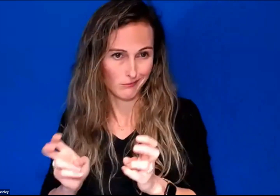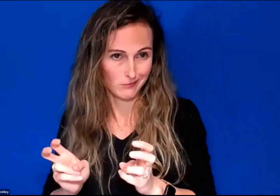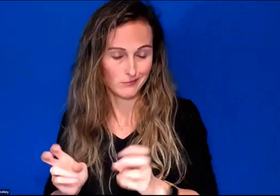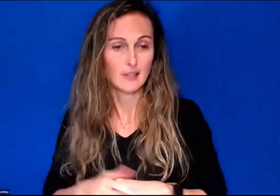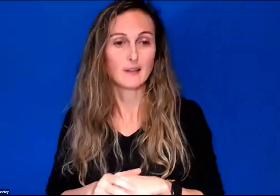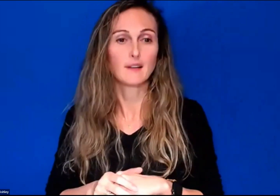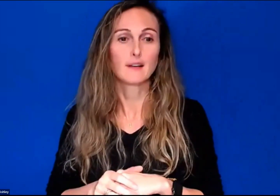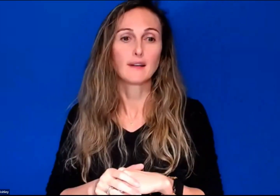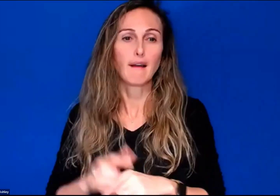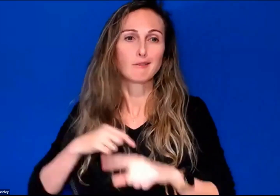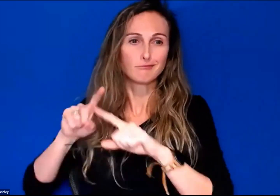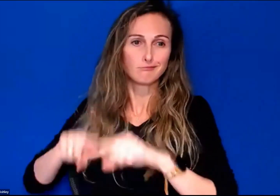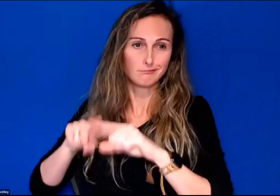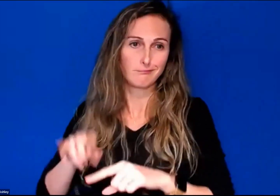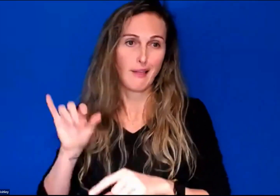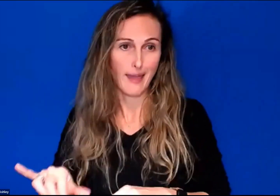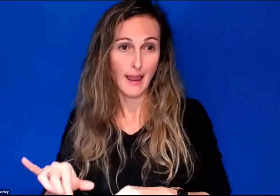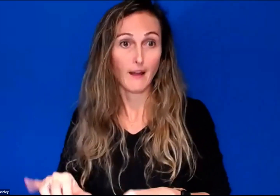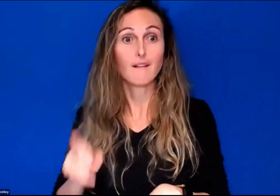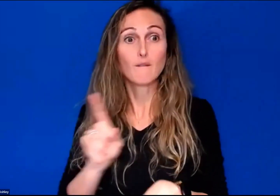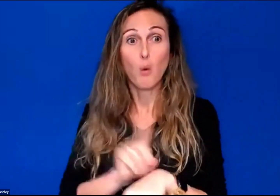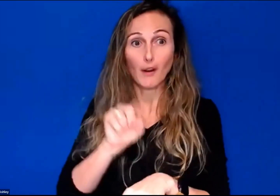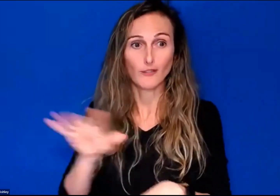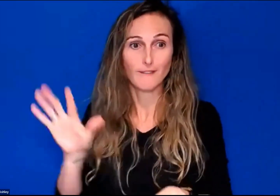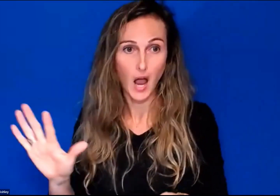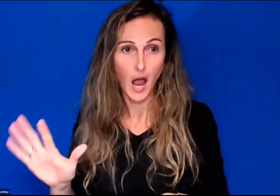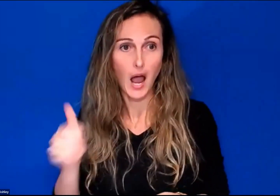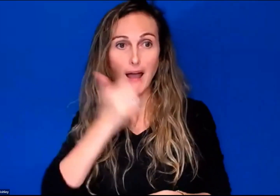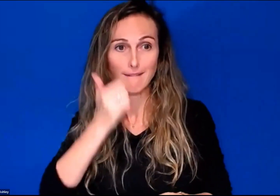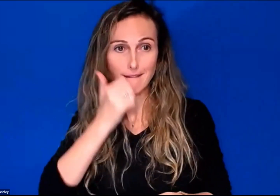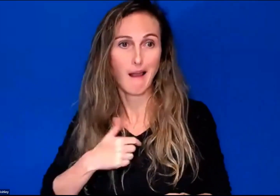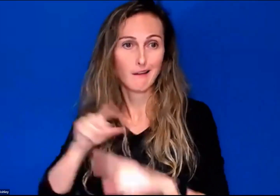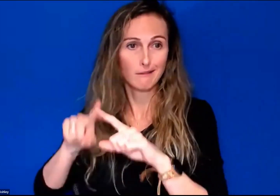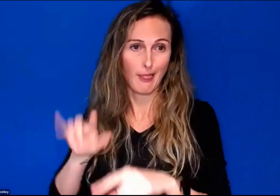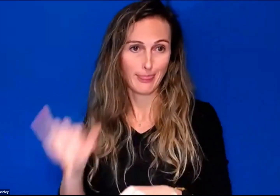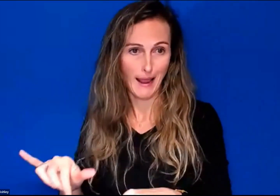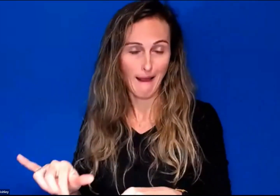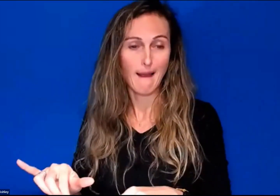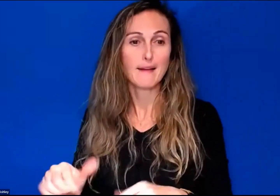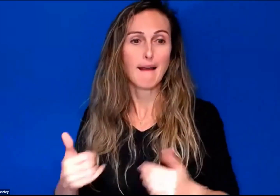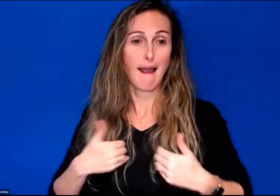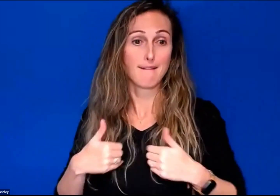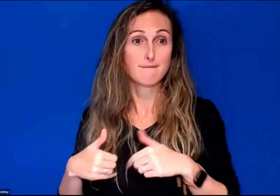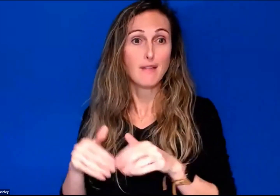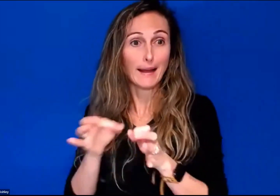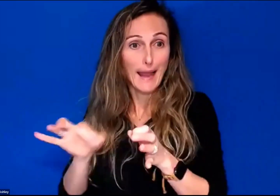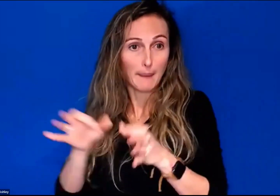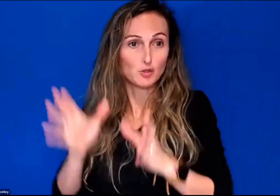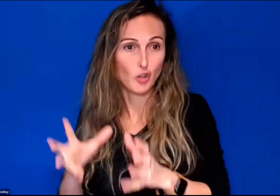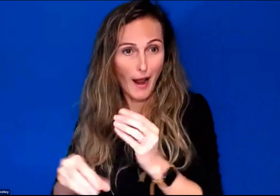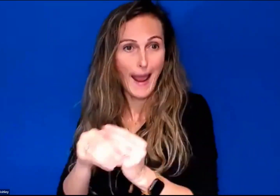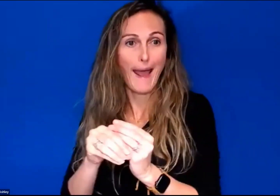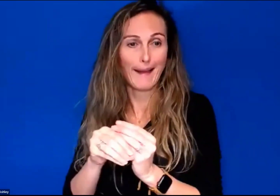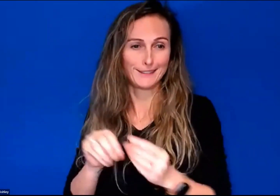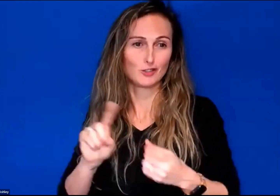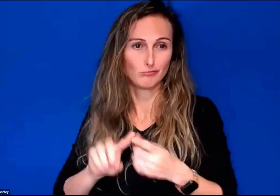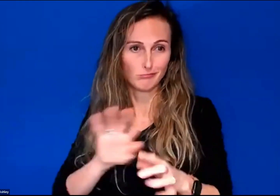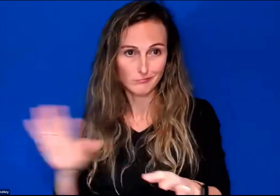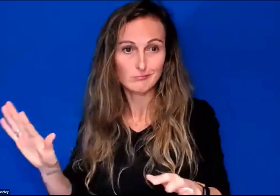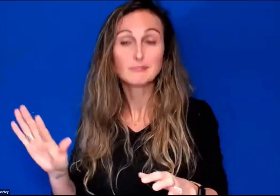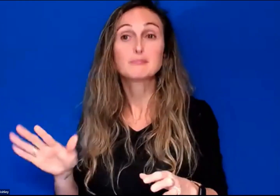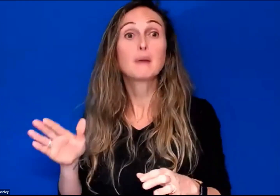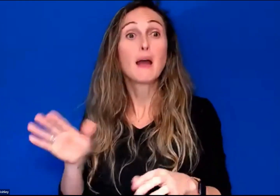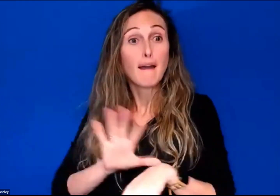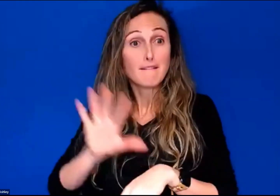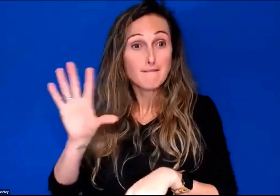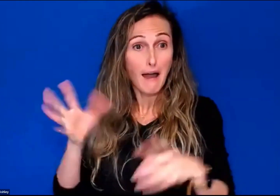would start from 1 p.m. to 5 p.m. and I would have the captioner available. And then after 5 p.m.,